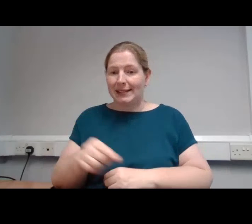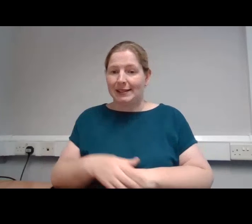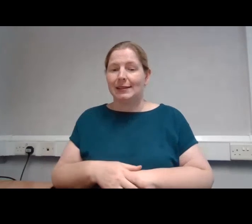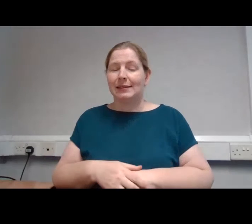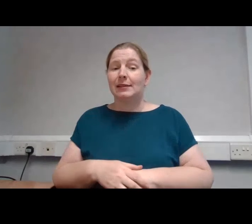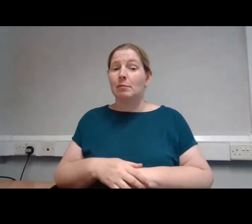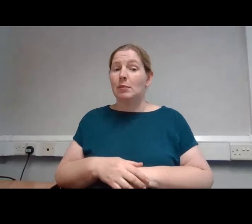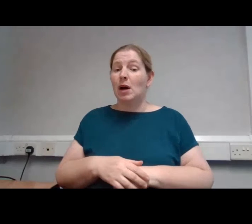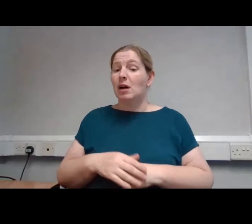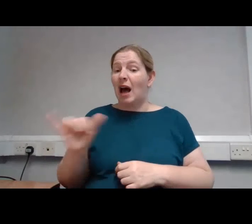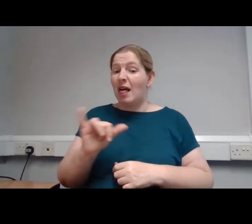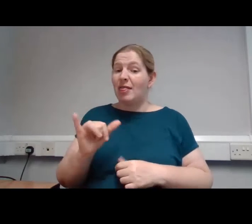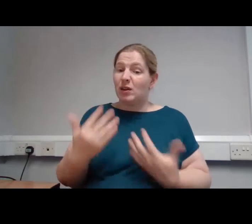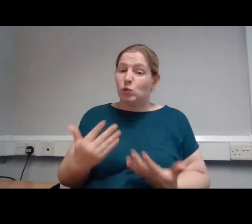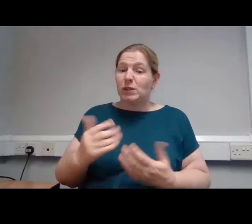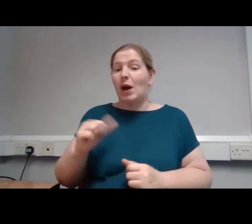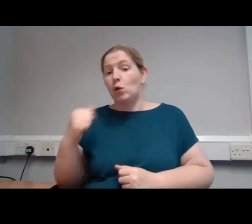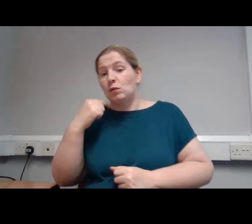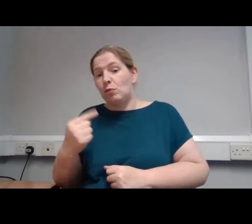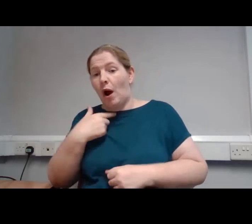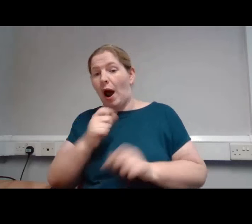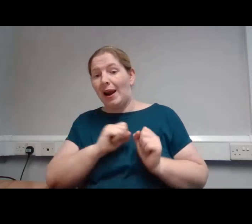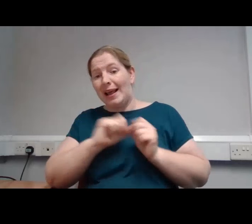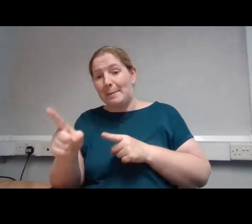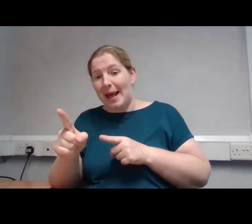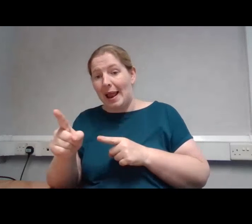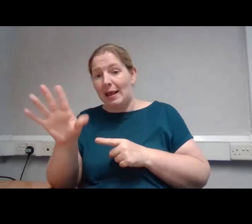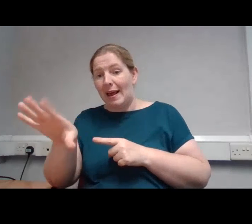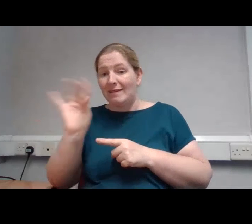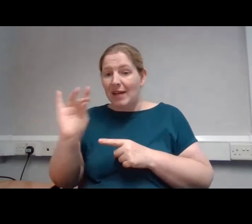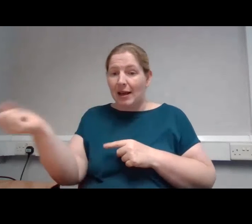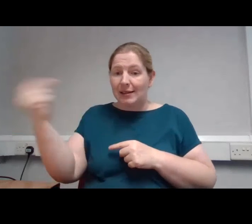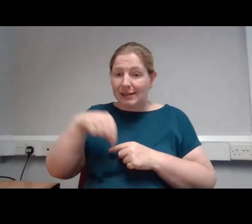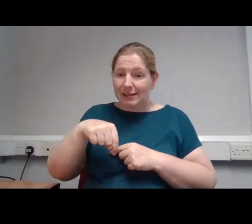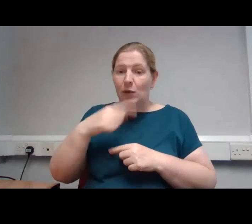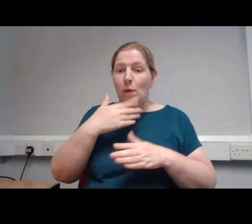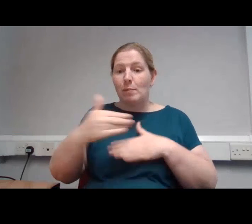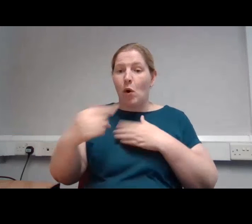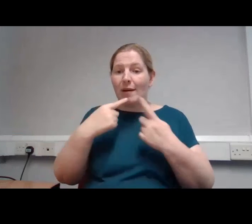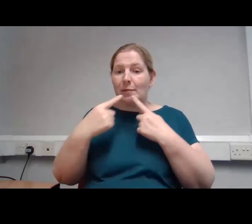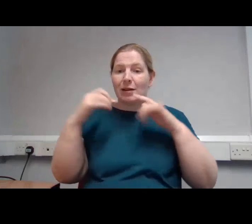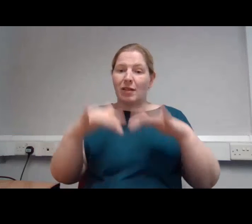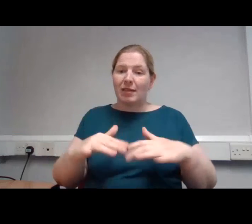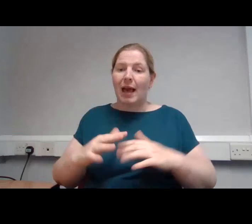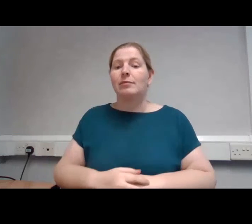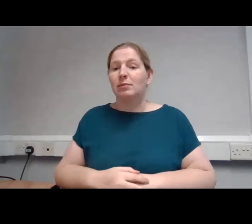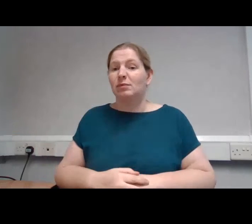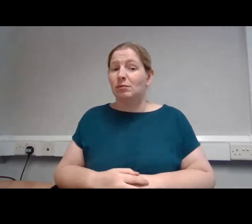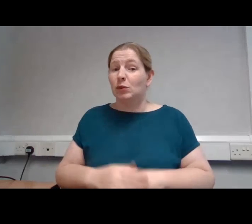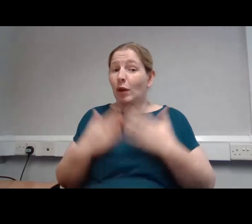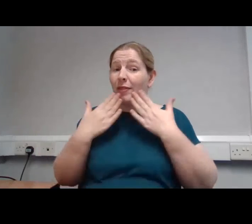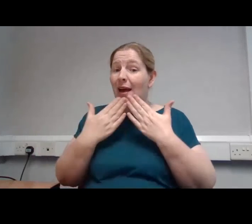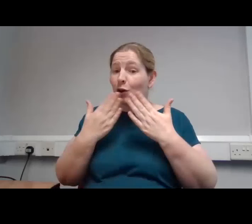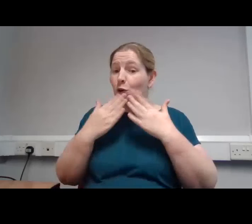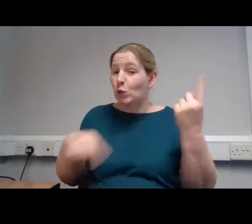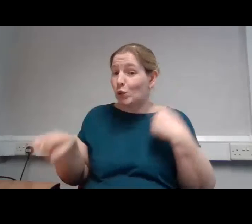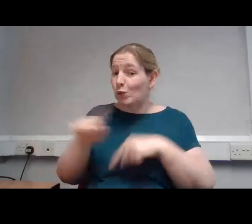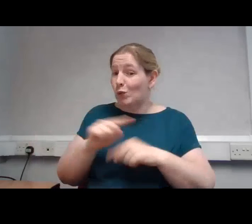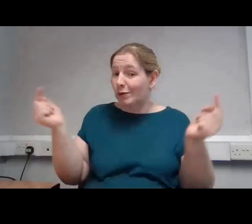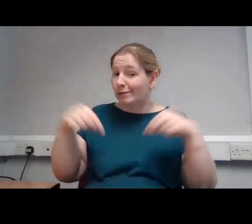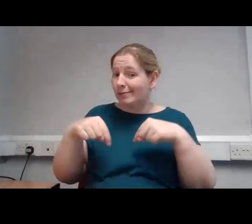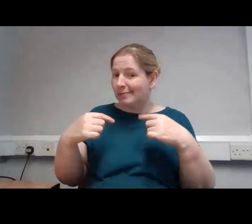tomorrow, I'll send an email inviting you to that, and there'll be more details on there. So thank you very much, everybody, for